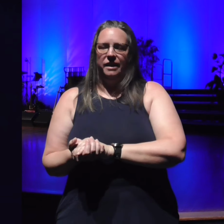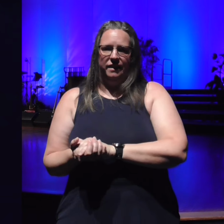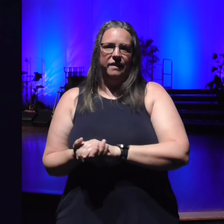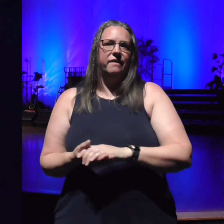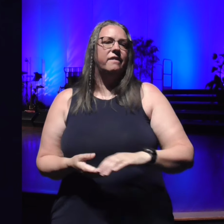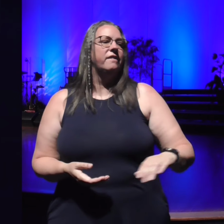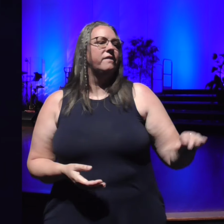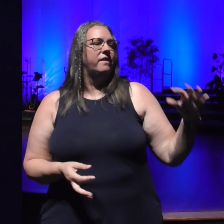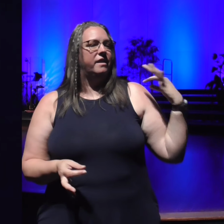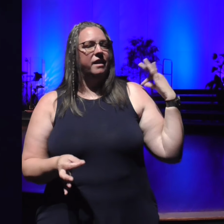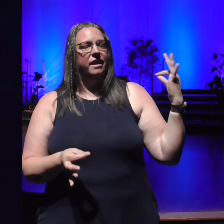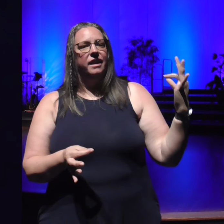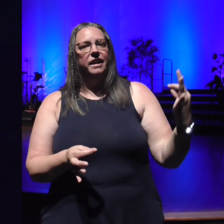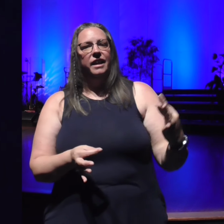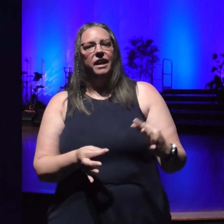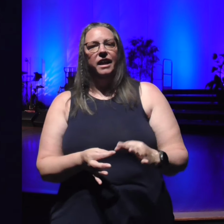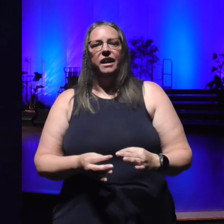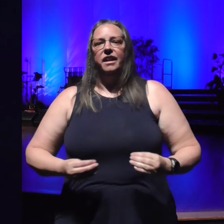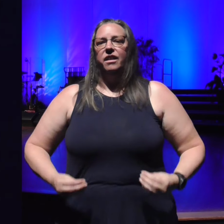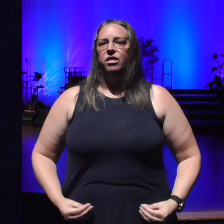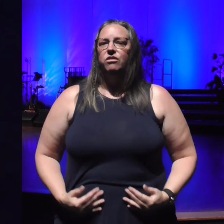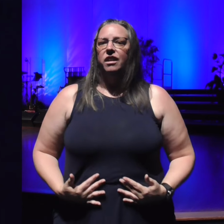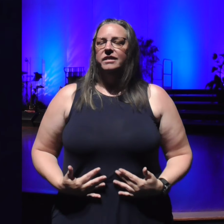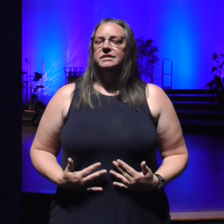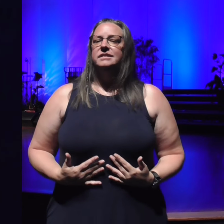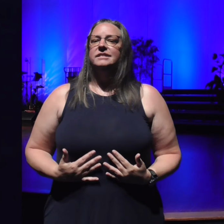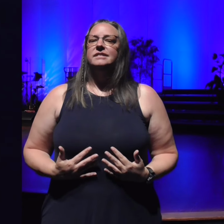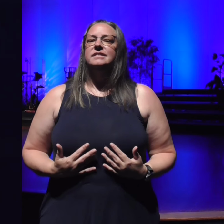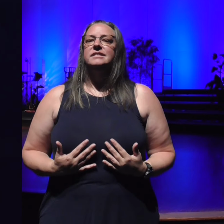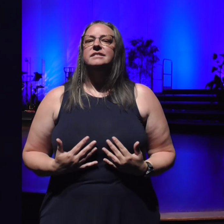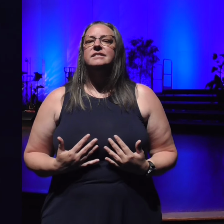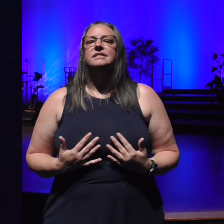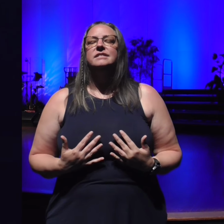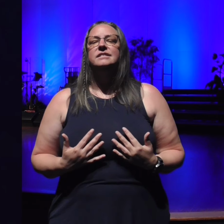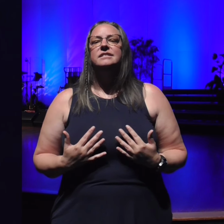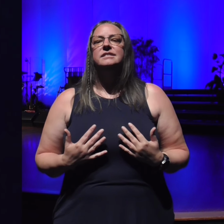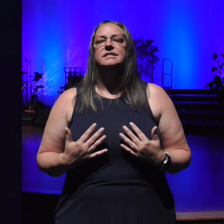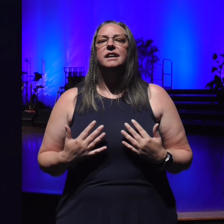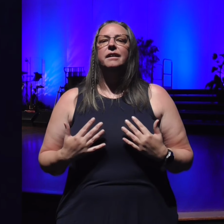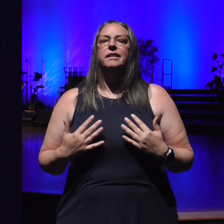believe. Let faith rise up in me.